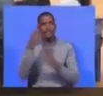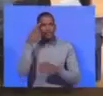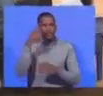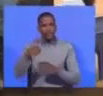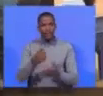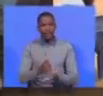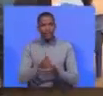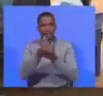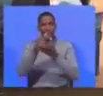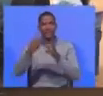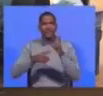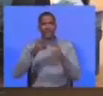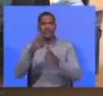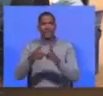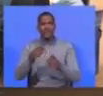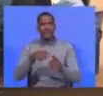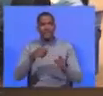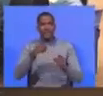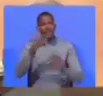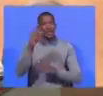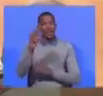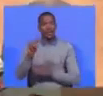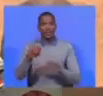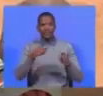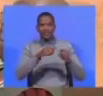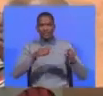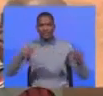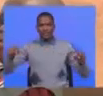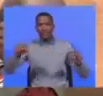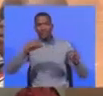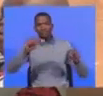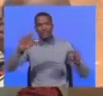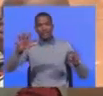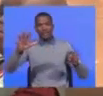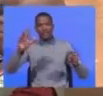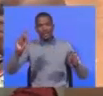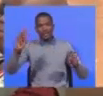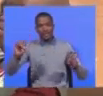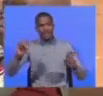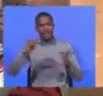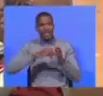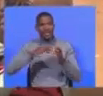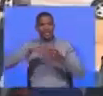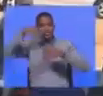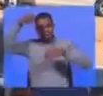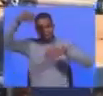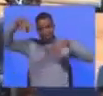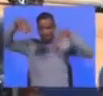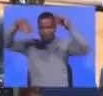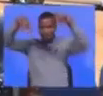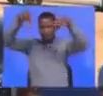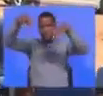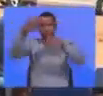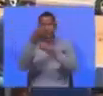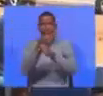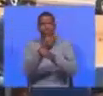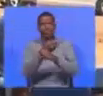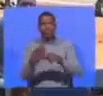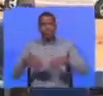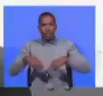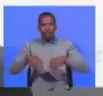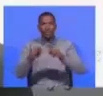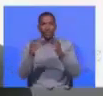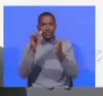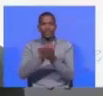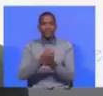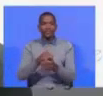motse, jaaka tsela dikilometara di le 25 ga mmogo le dipone tse di dirisang marang a letsatsi tsa mo